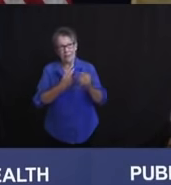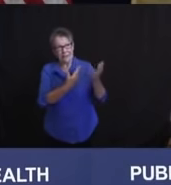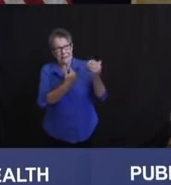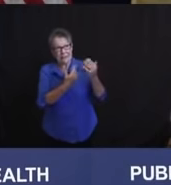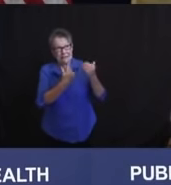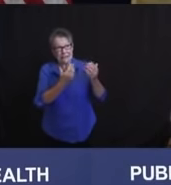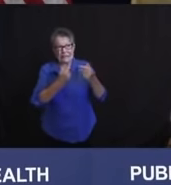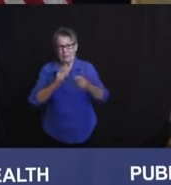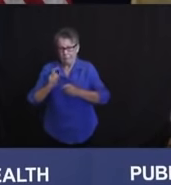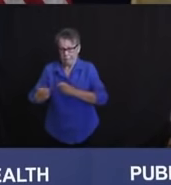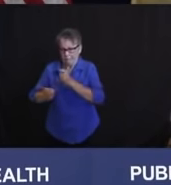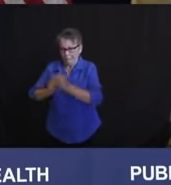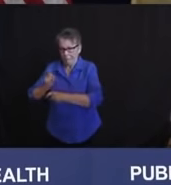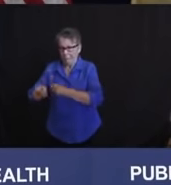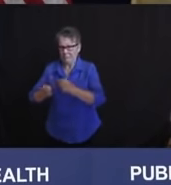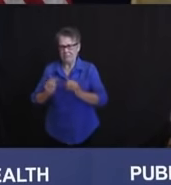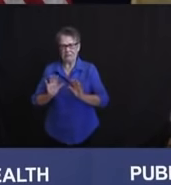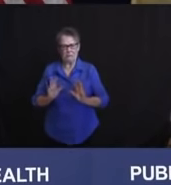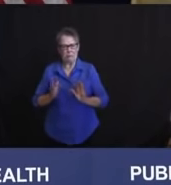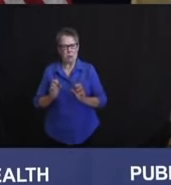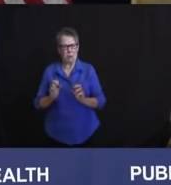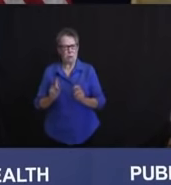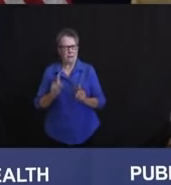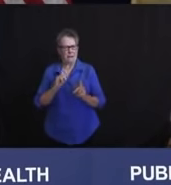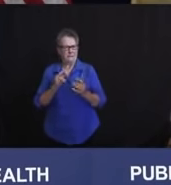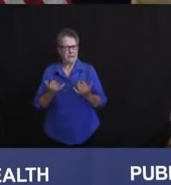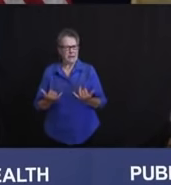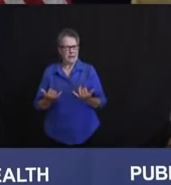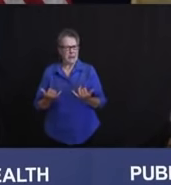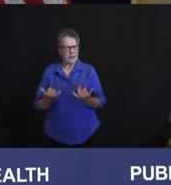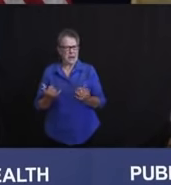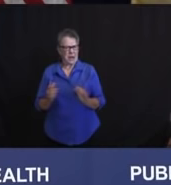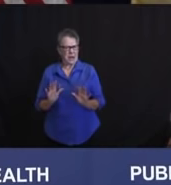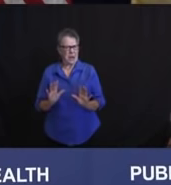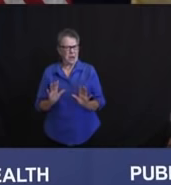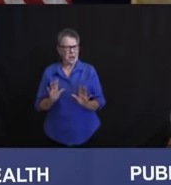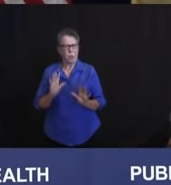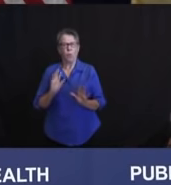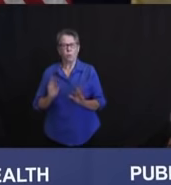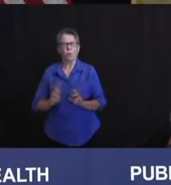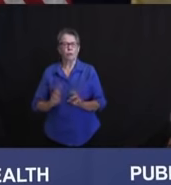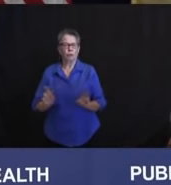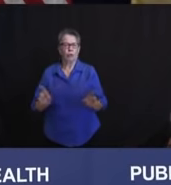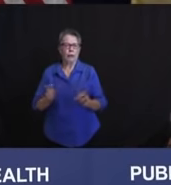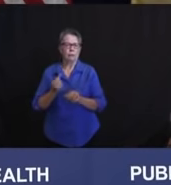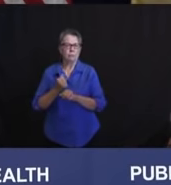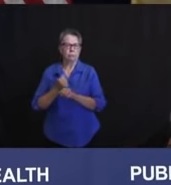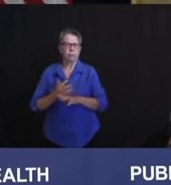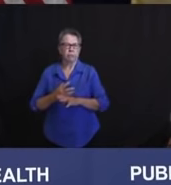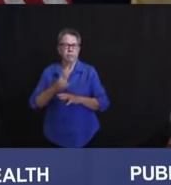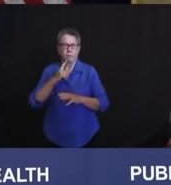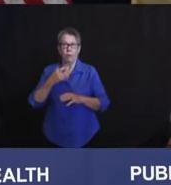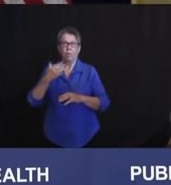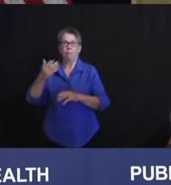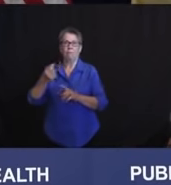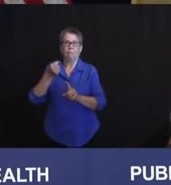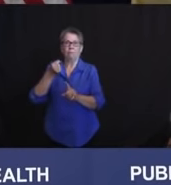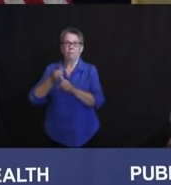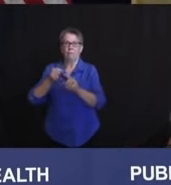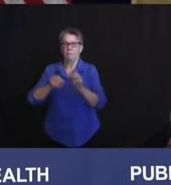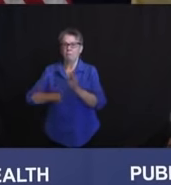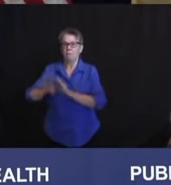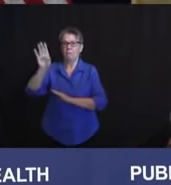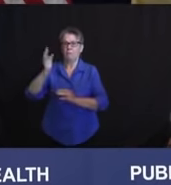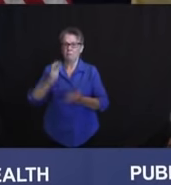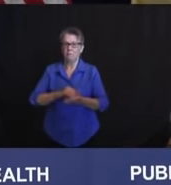prepared, I should say, for the fall should it come back. With regard to Atlantic City, I met with our Operations Intelligence Commander and Investigations Branch